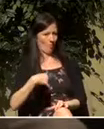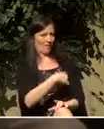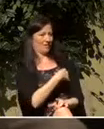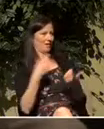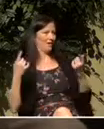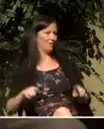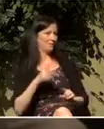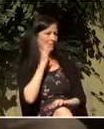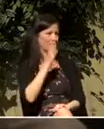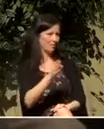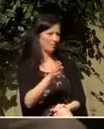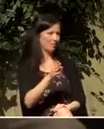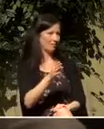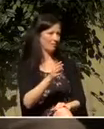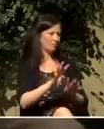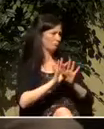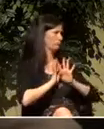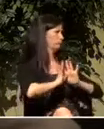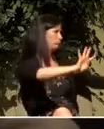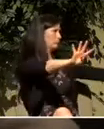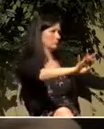happen.